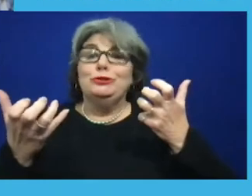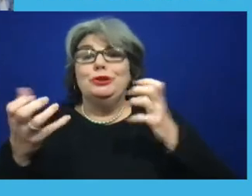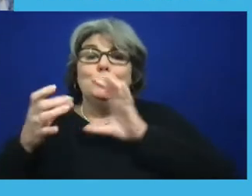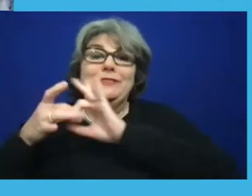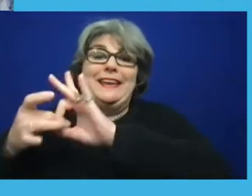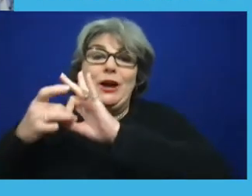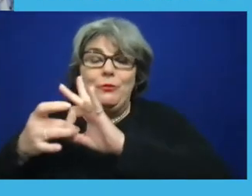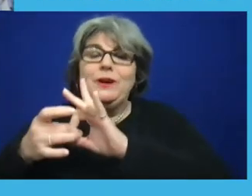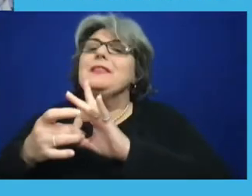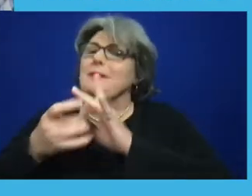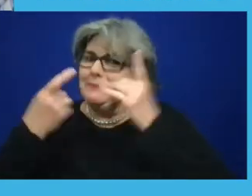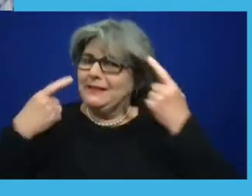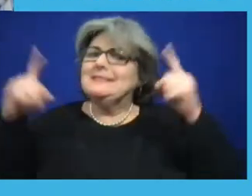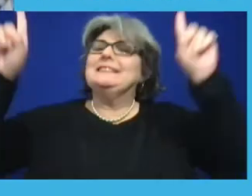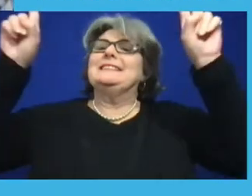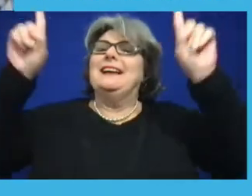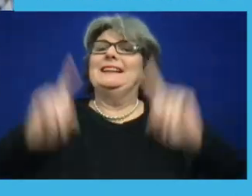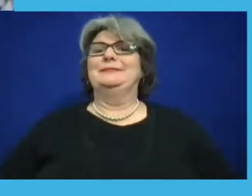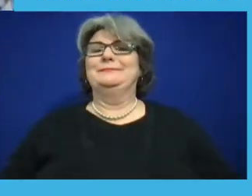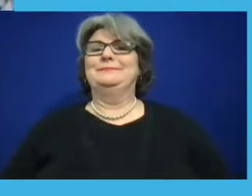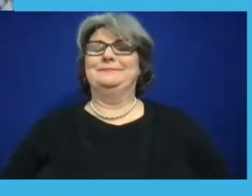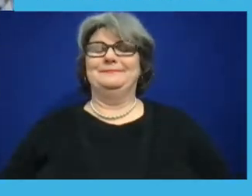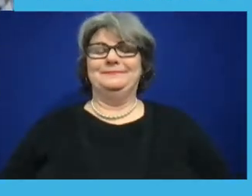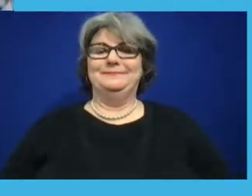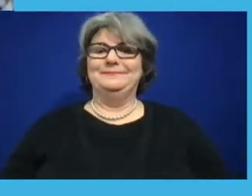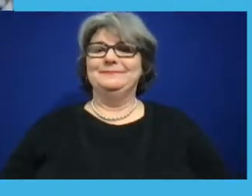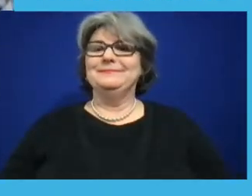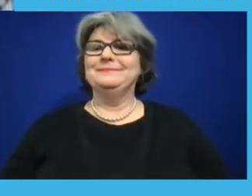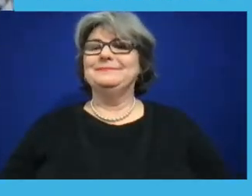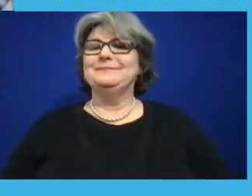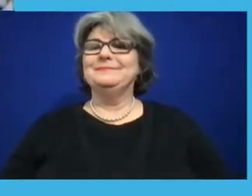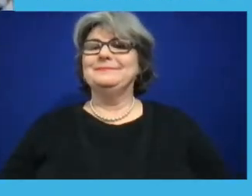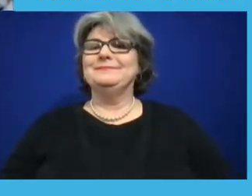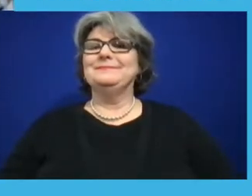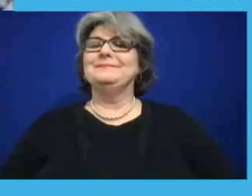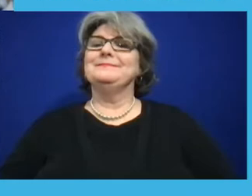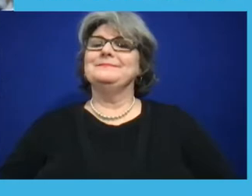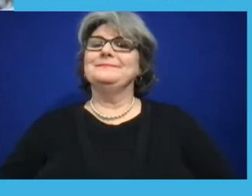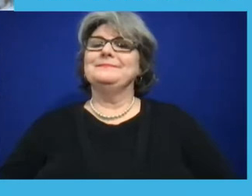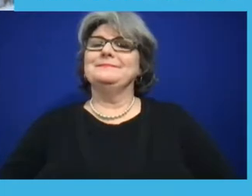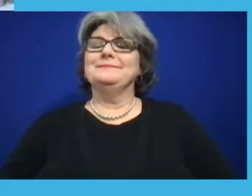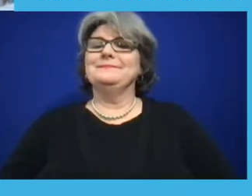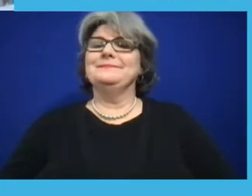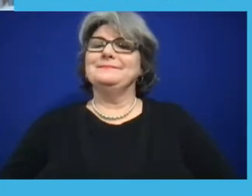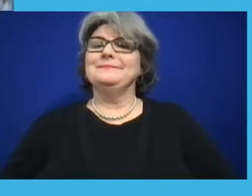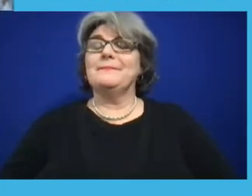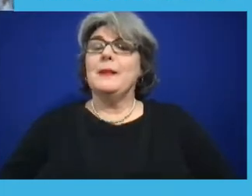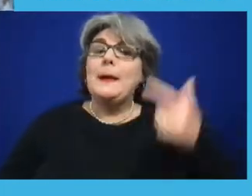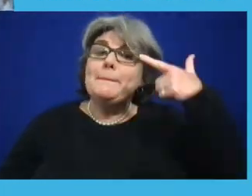let's make it the Democratic version. Call people you want to get with, but let's get it done.